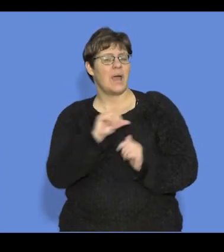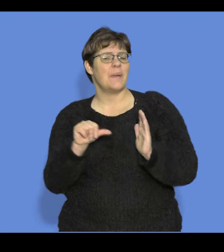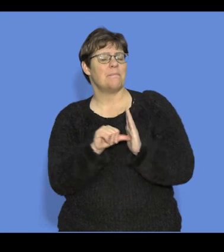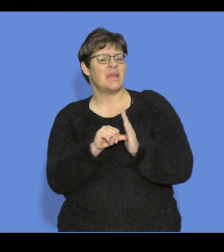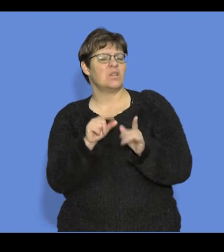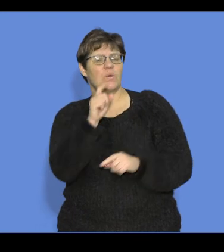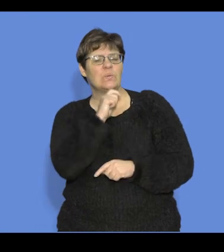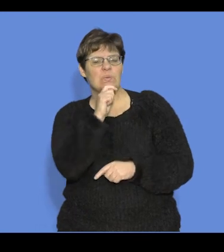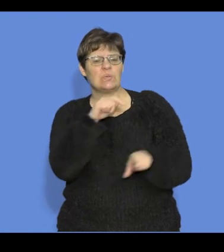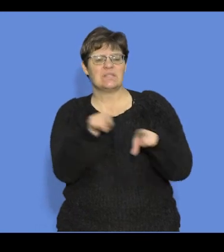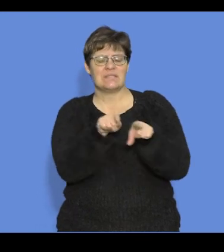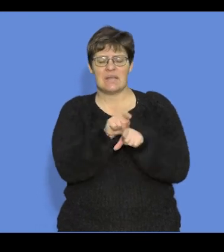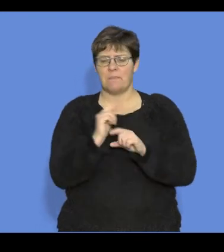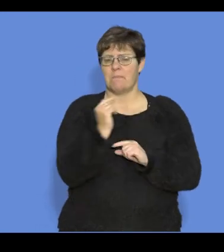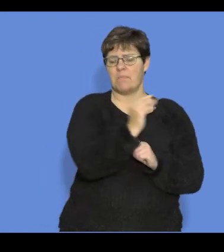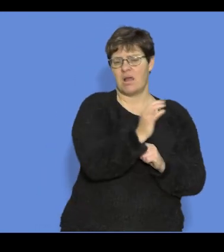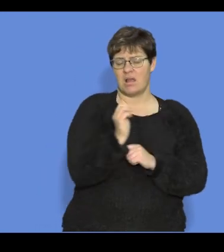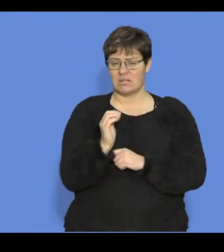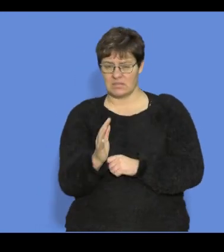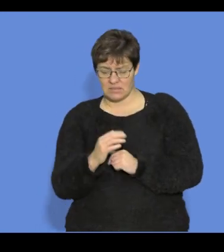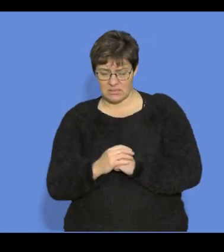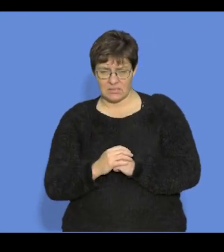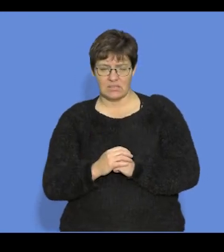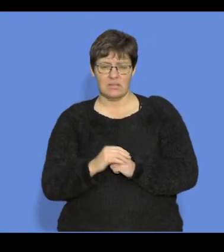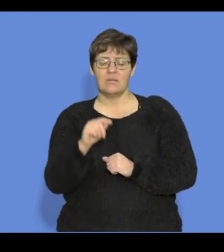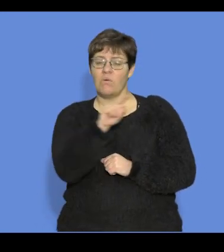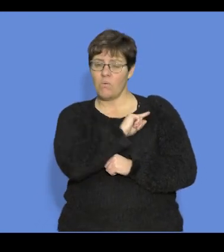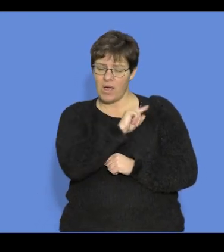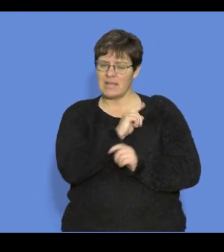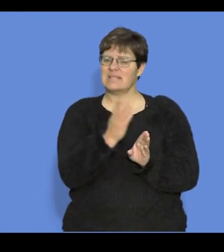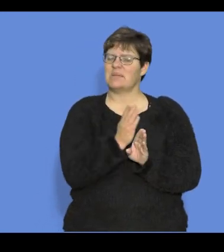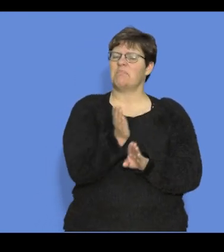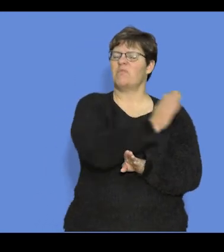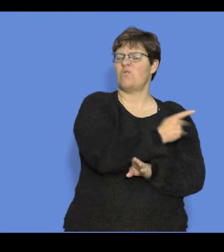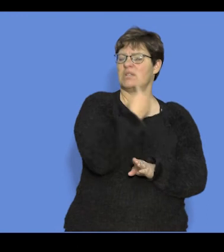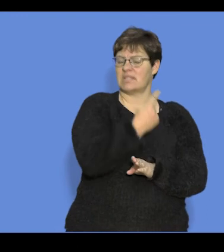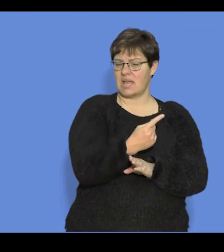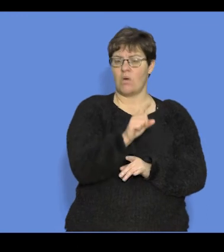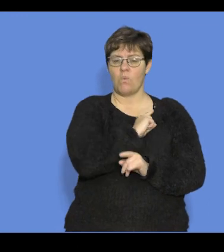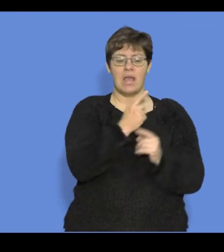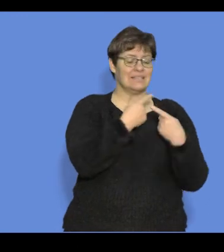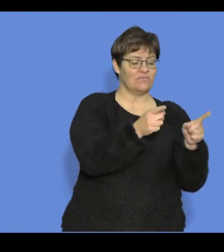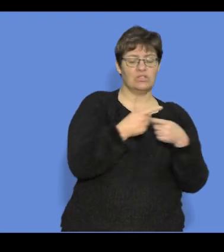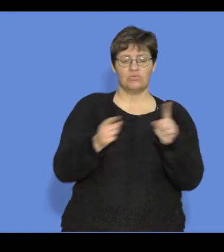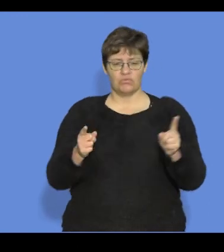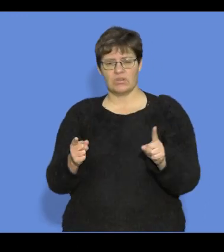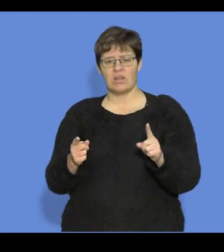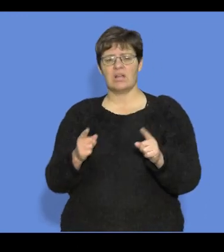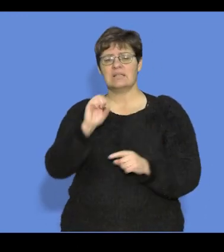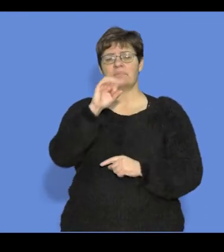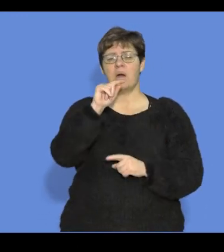the same plant? And we've come across that before because different plants would have a different number of